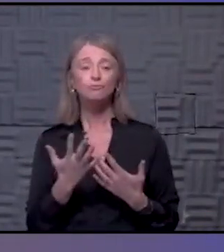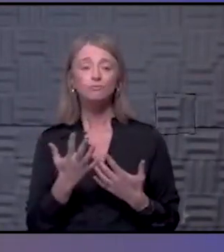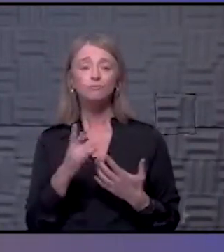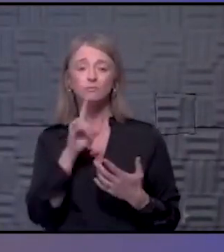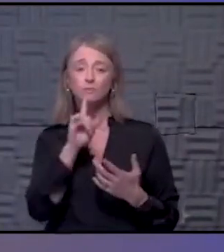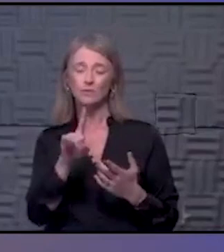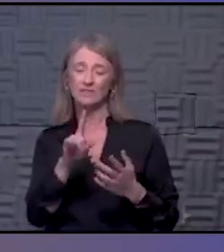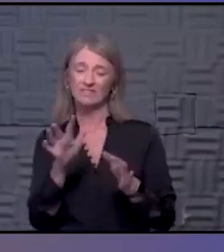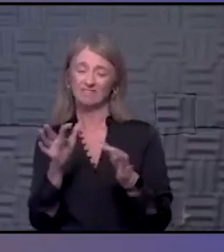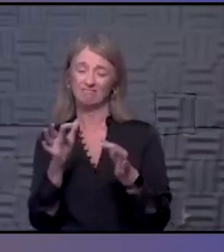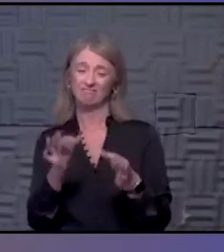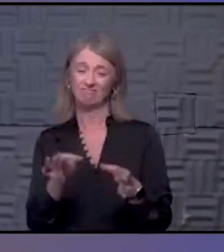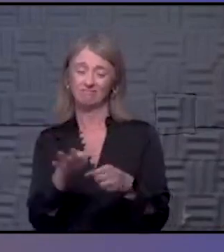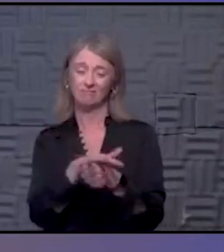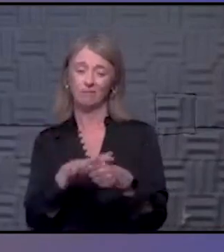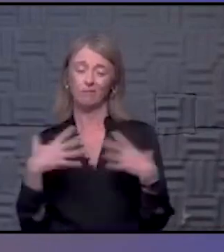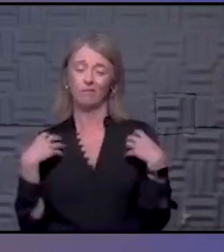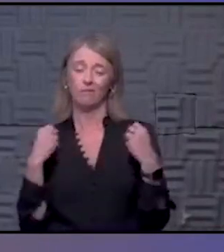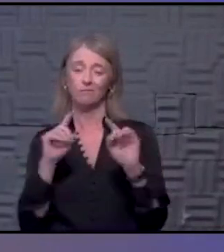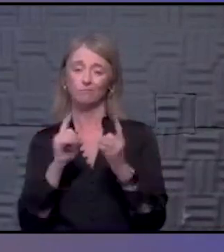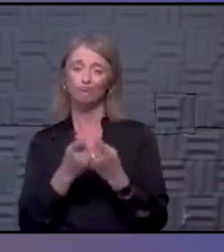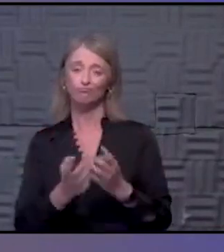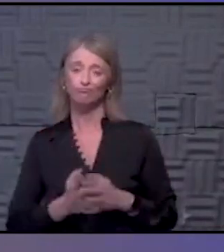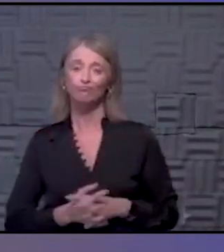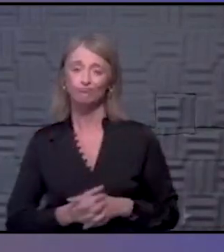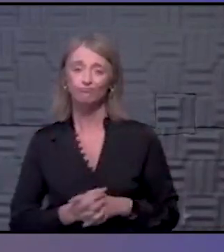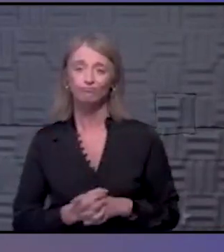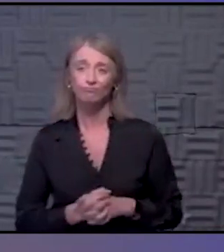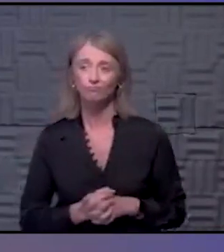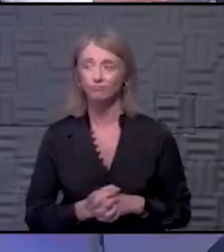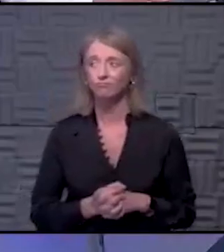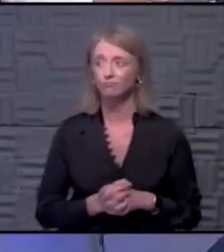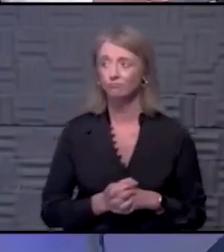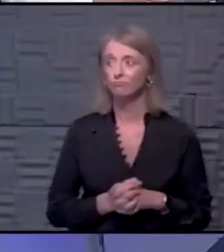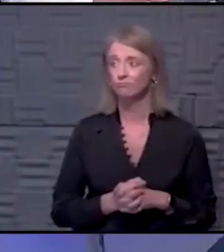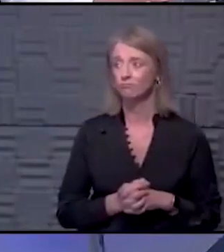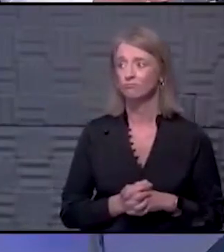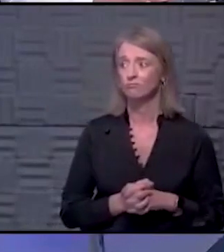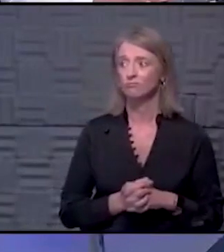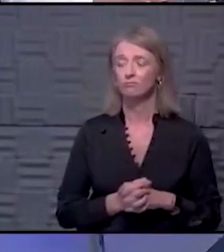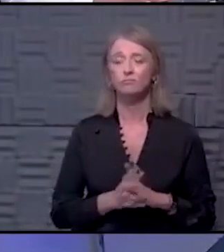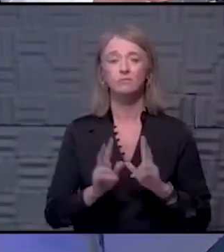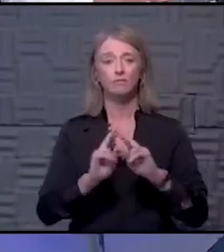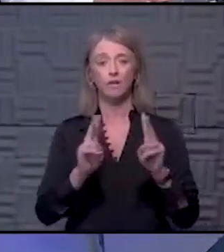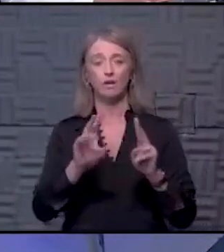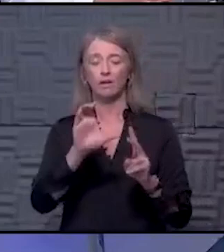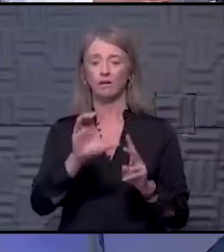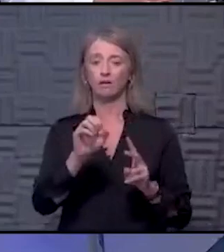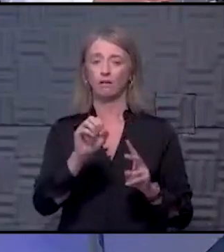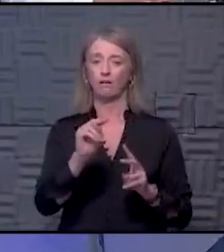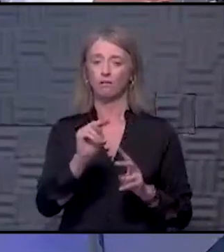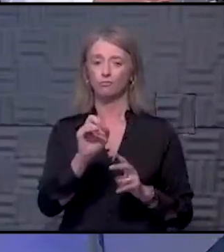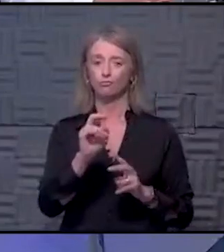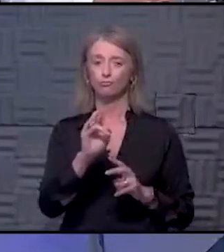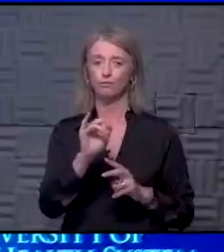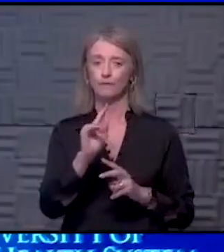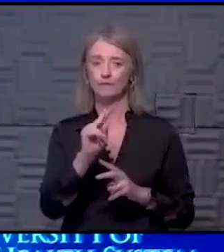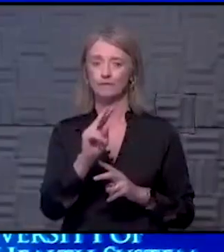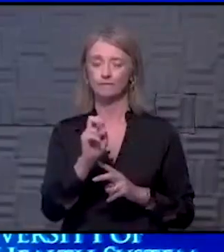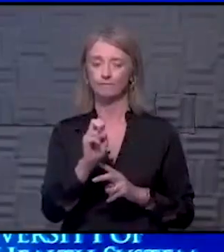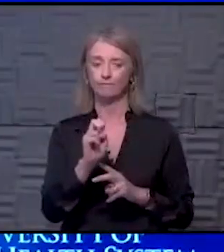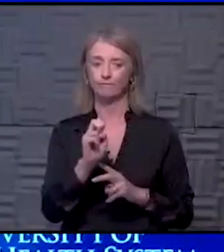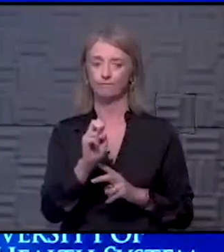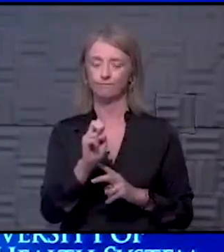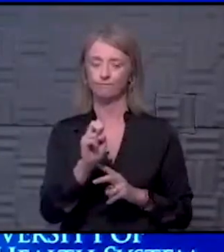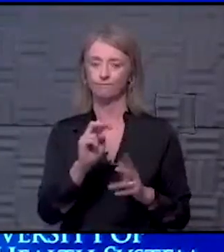to be at the jurisdiction of the local health department. And I think, right, that's a very conservative stance. Yep. Doesn't hurt anything. The reason